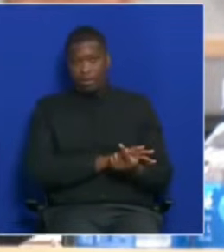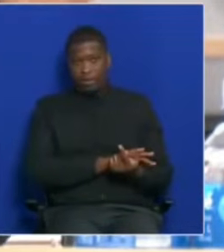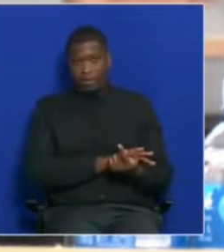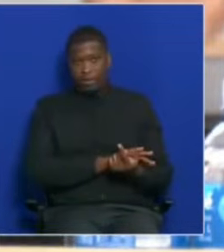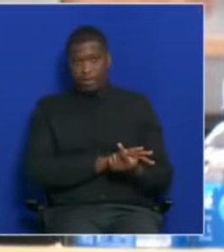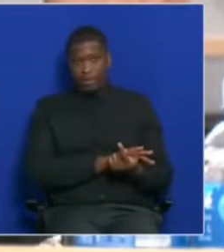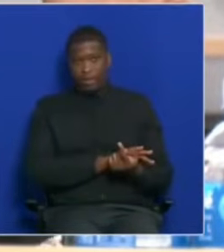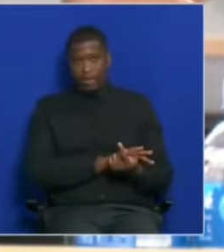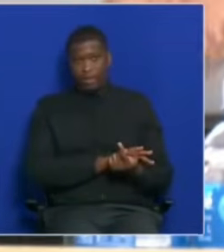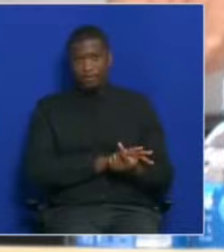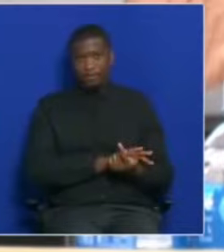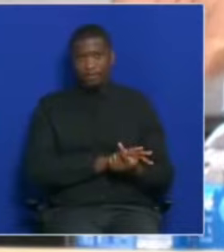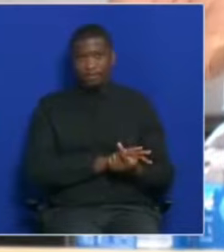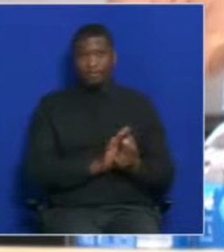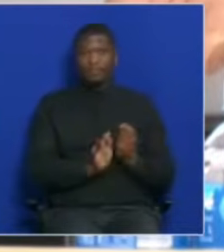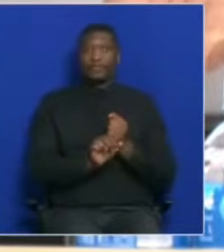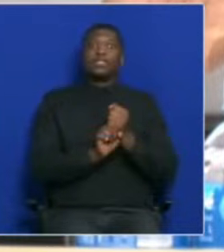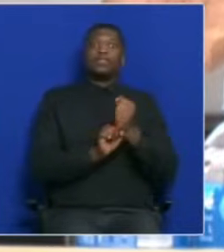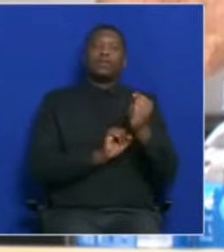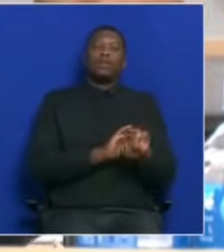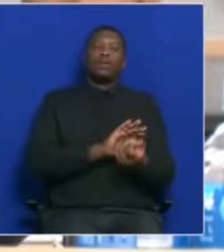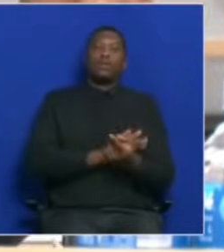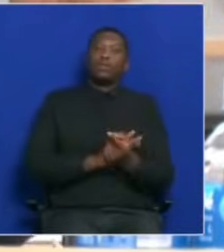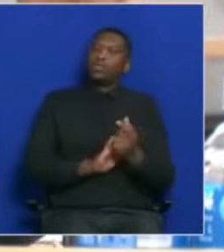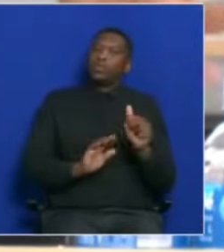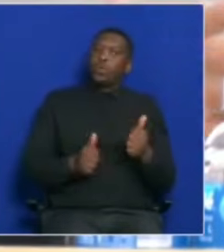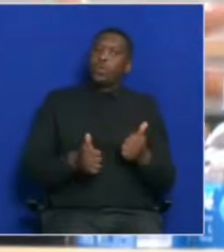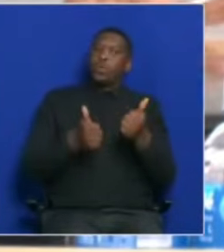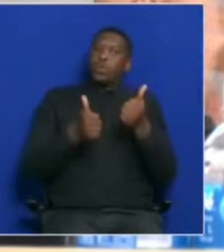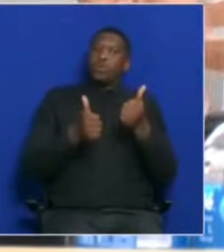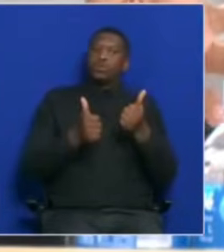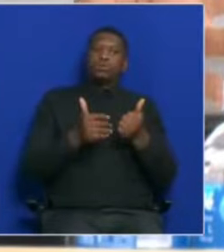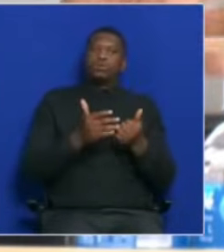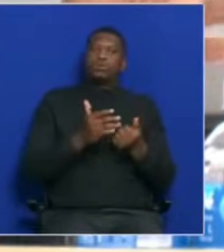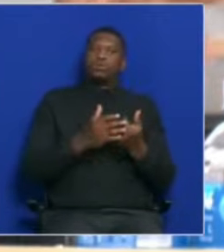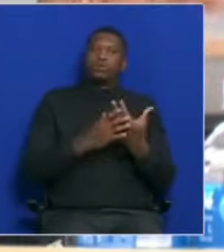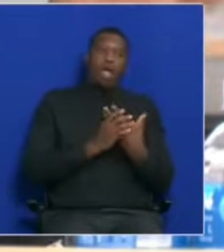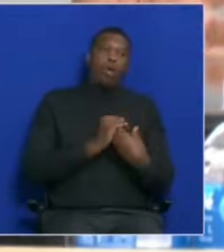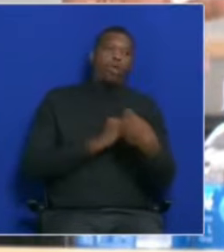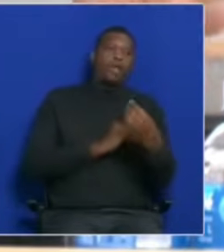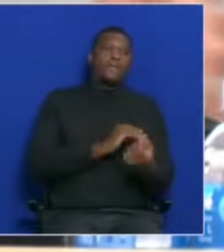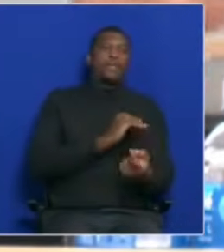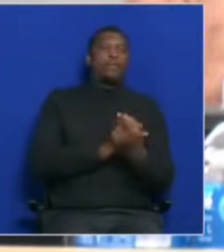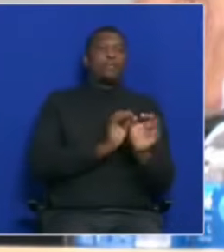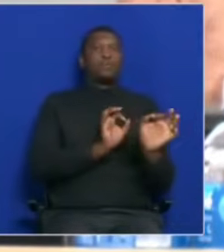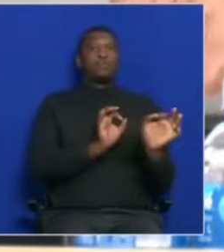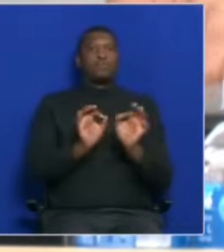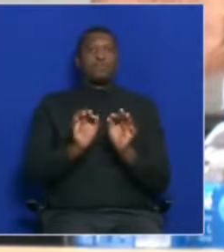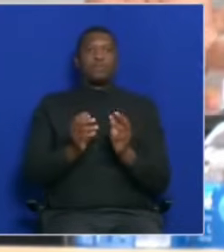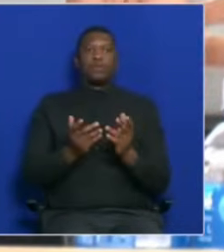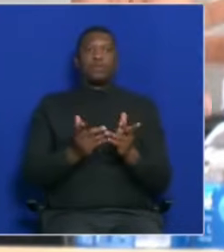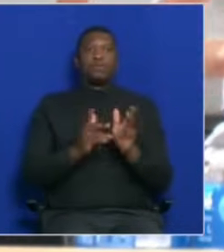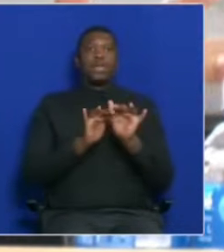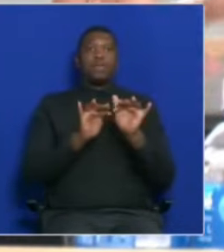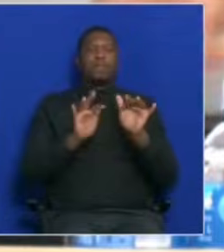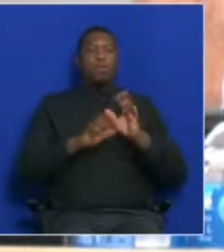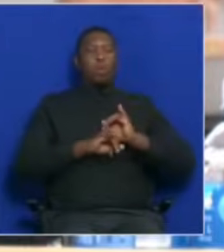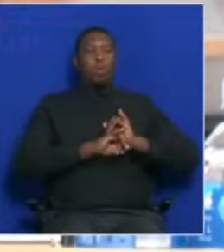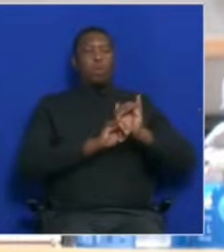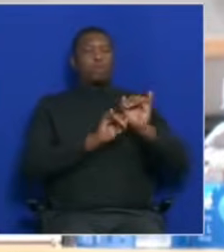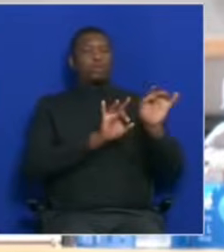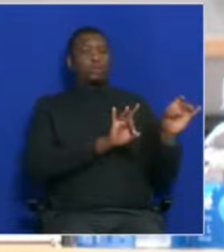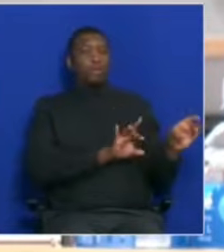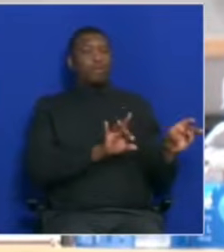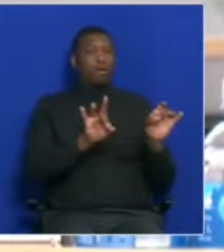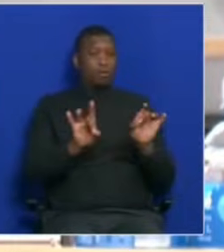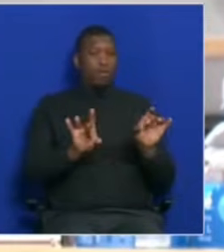there was no good outcome out of it, and people seem to have ended up in worse positions than they were before